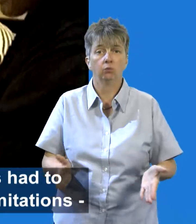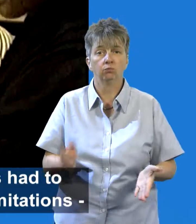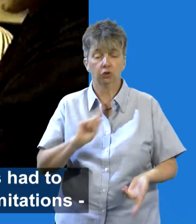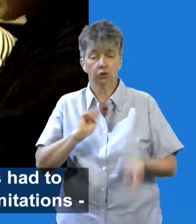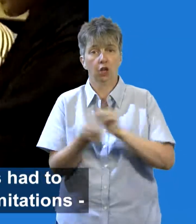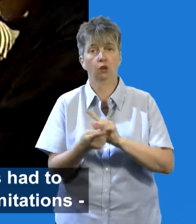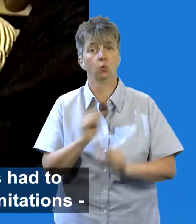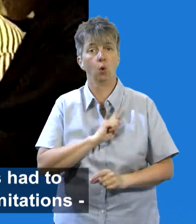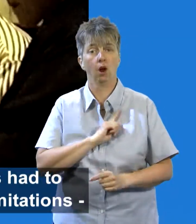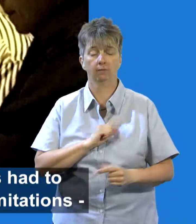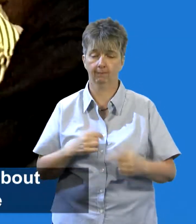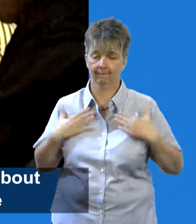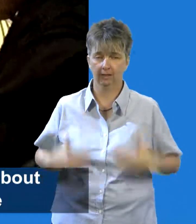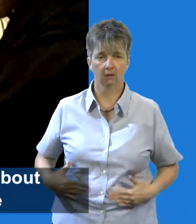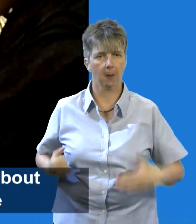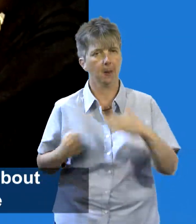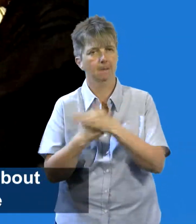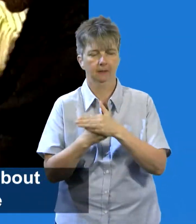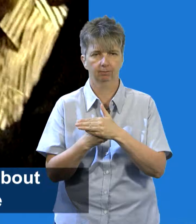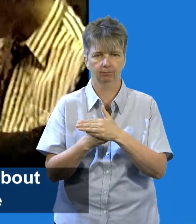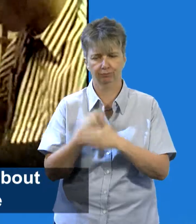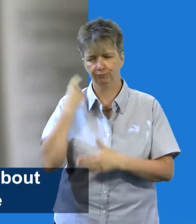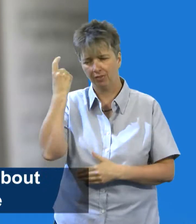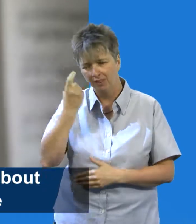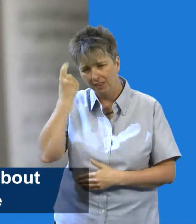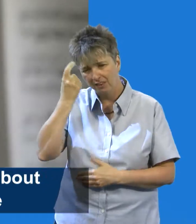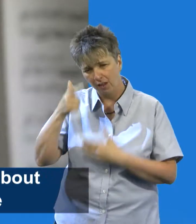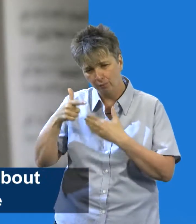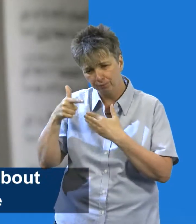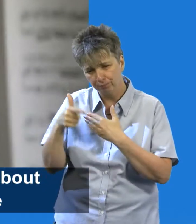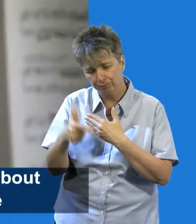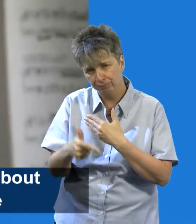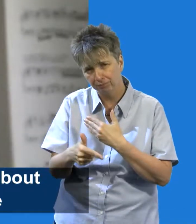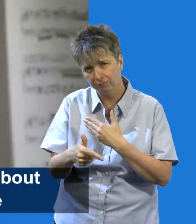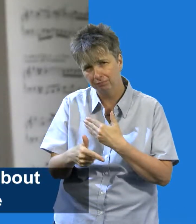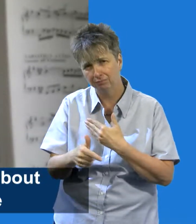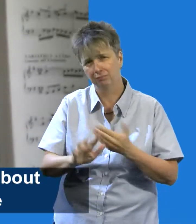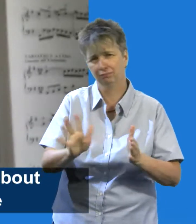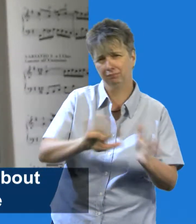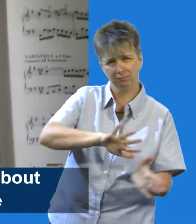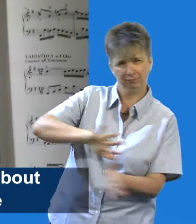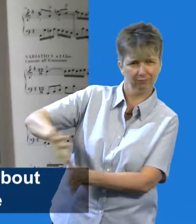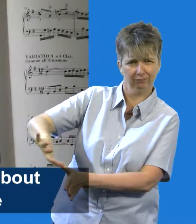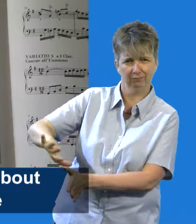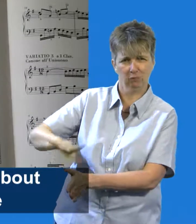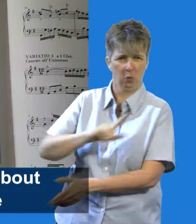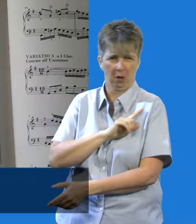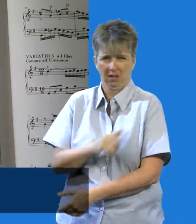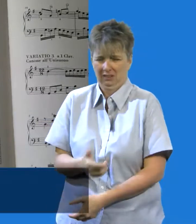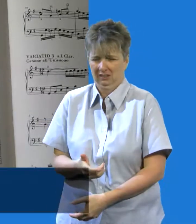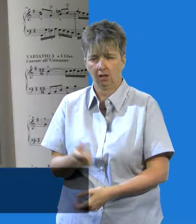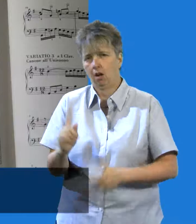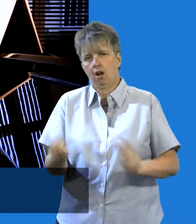change because of physical limitations. I don't allow myself to think about it in depth